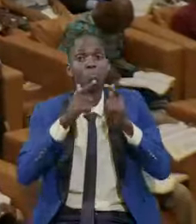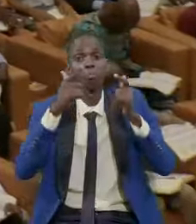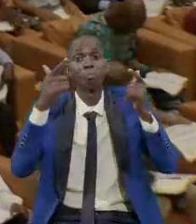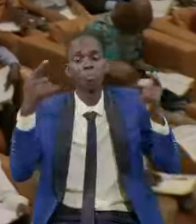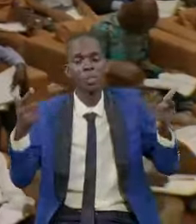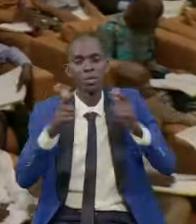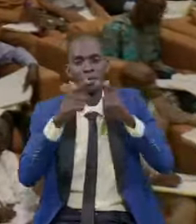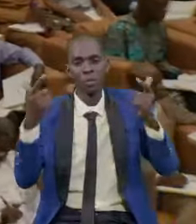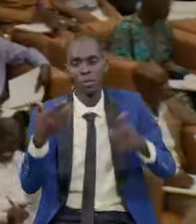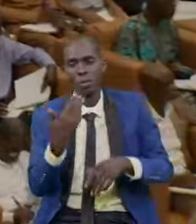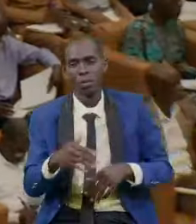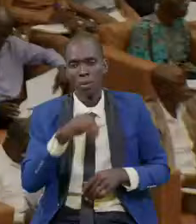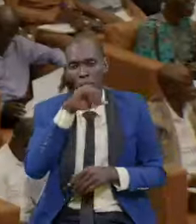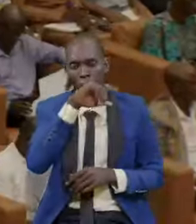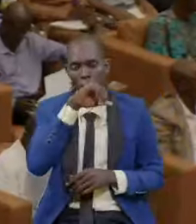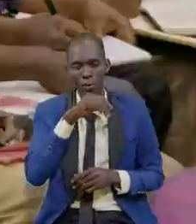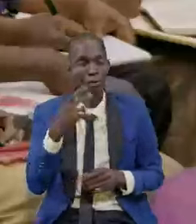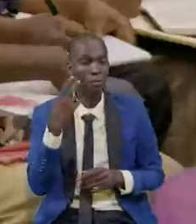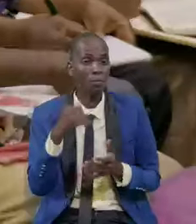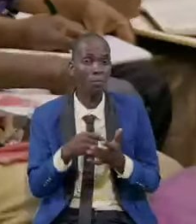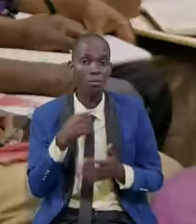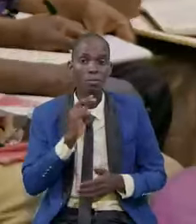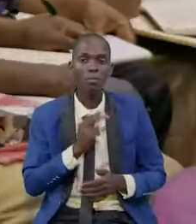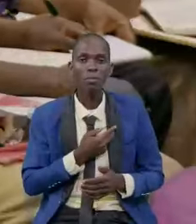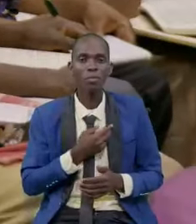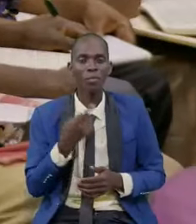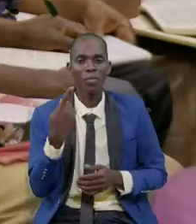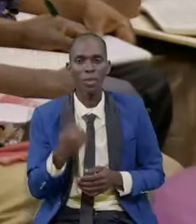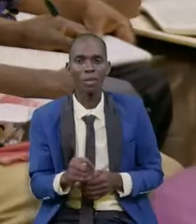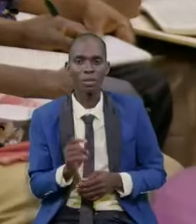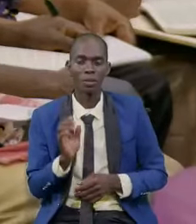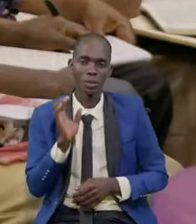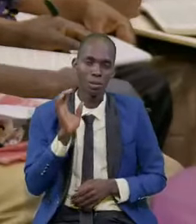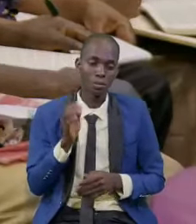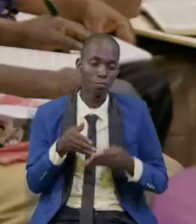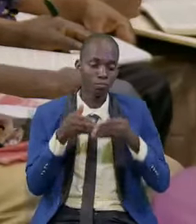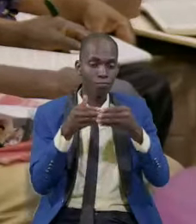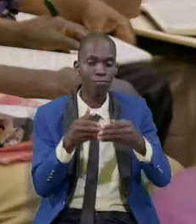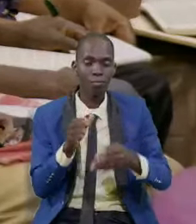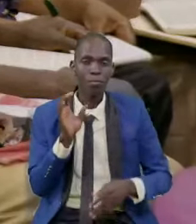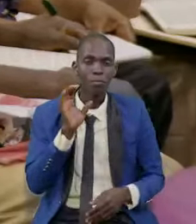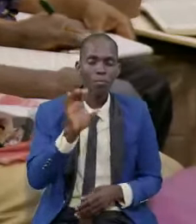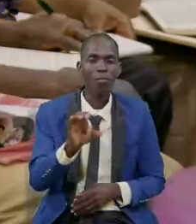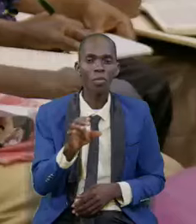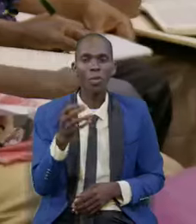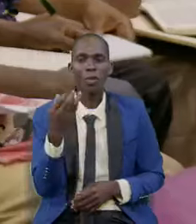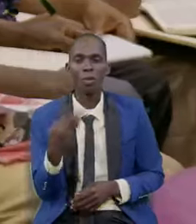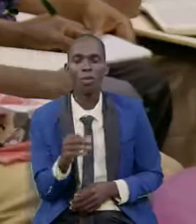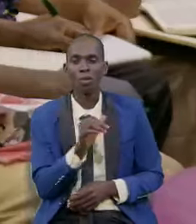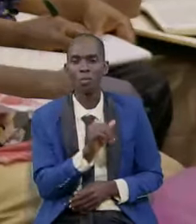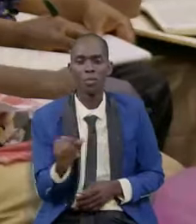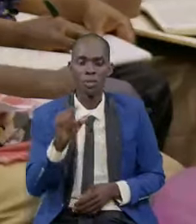big things. It tells us the directing force of a little instrument. We're looking